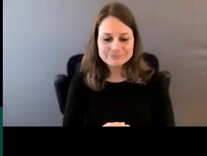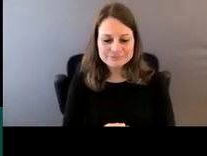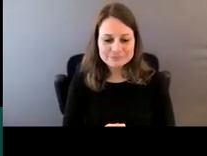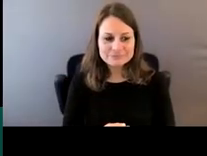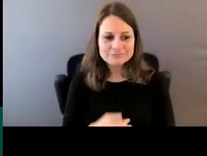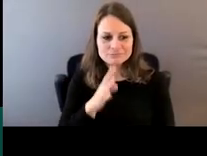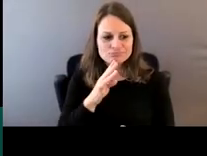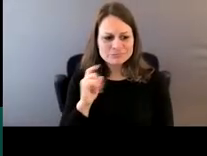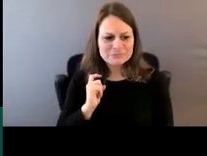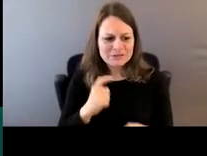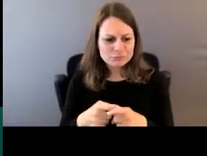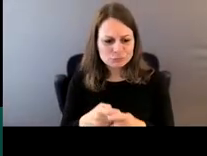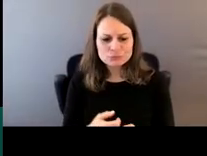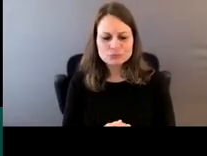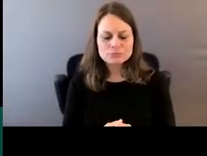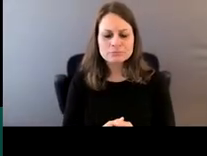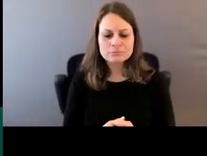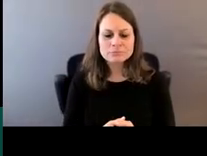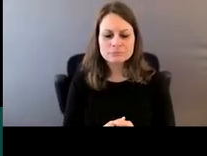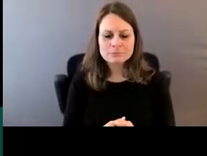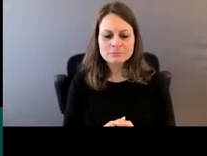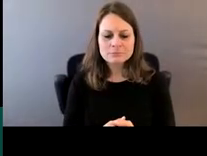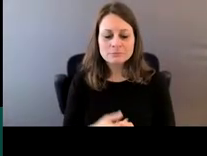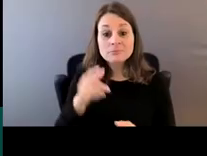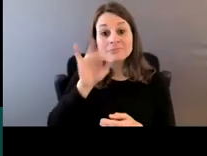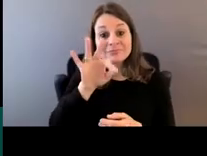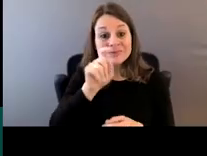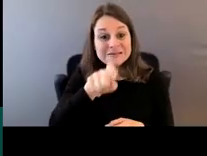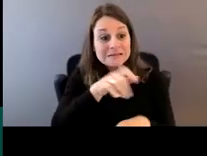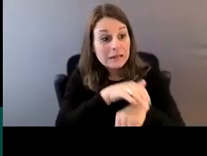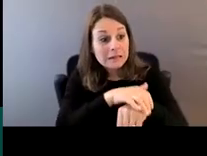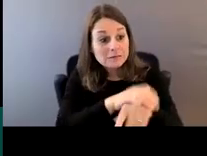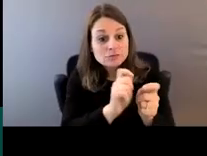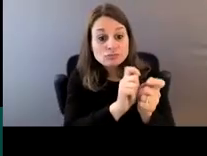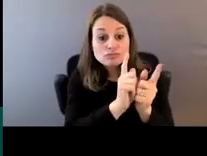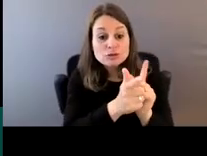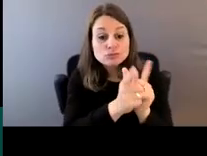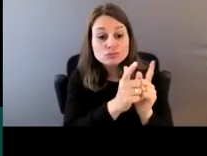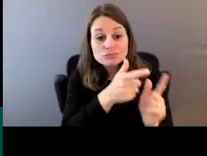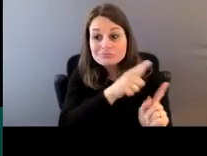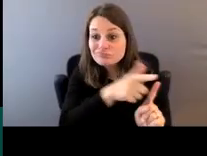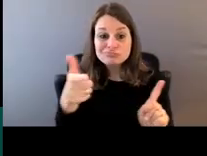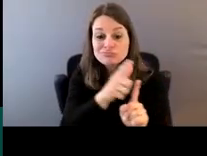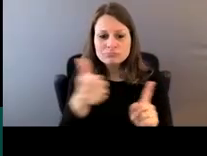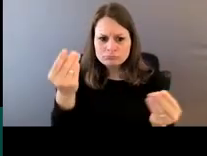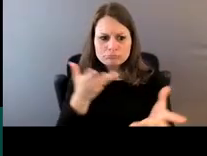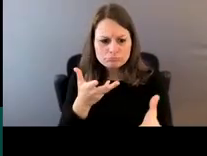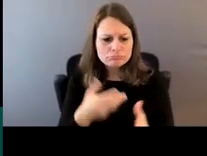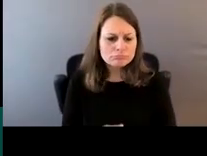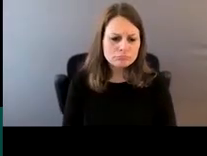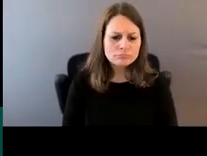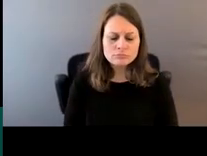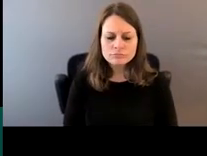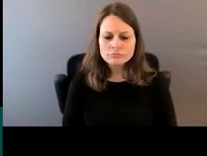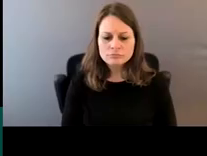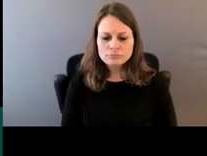traducción de inglés en español, en la parte de abajo de la computadora, ahí está el CC,